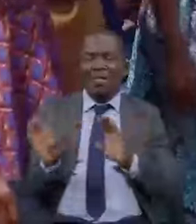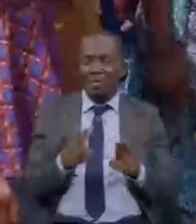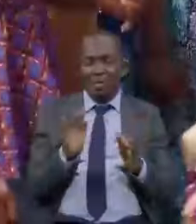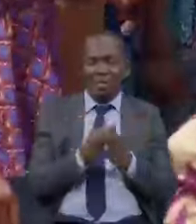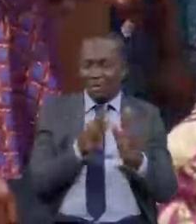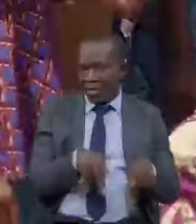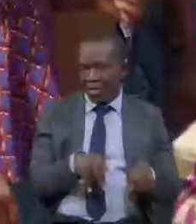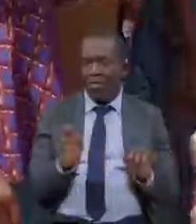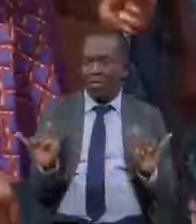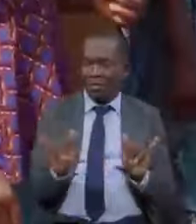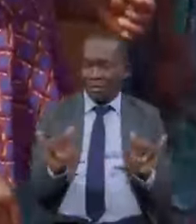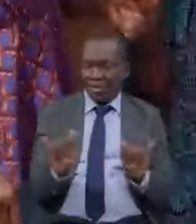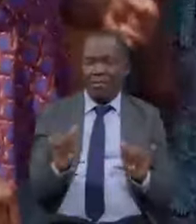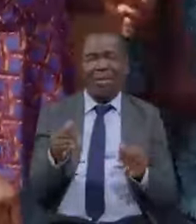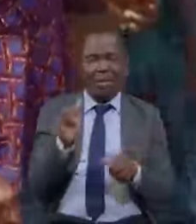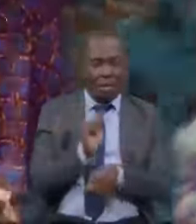Father.